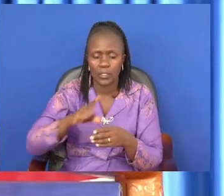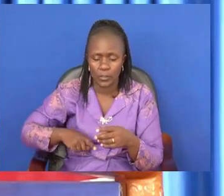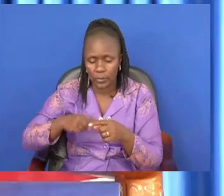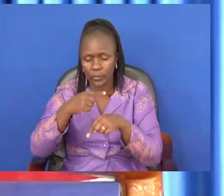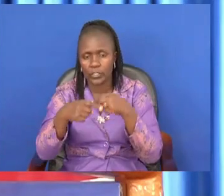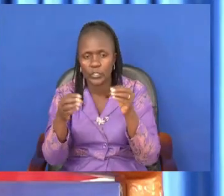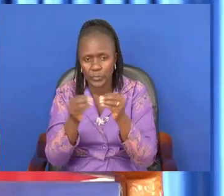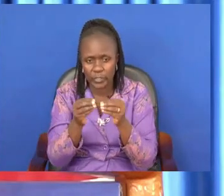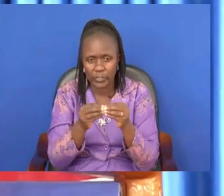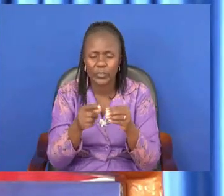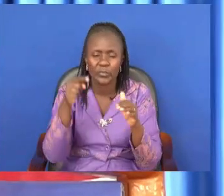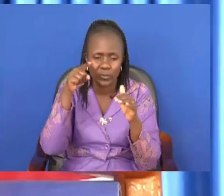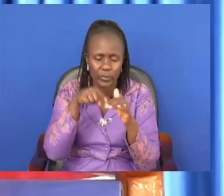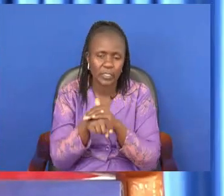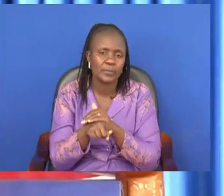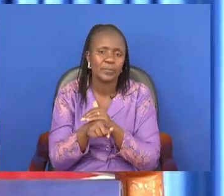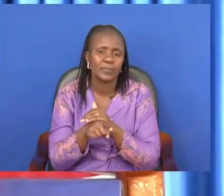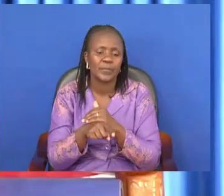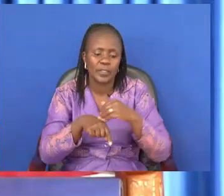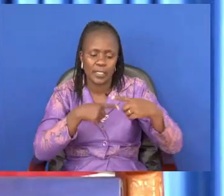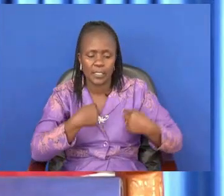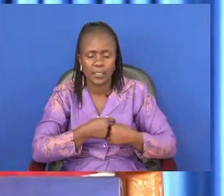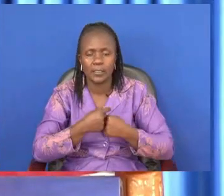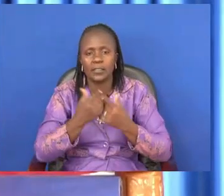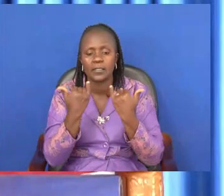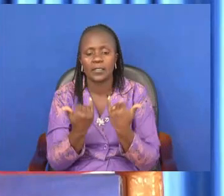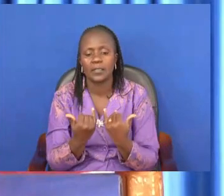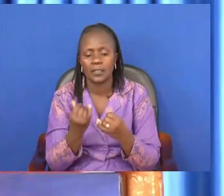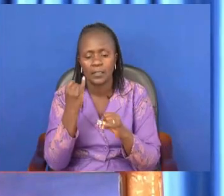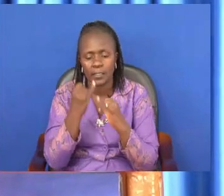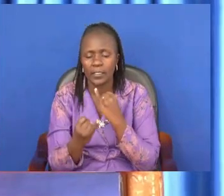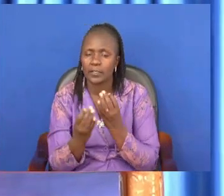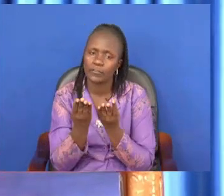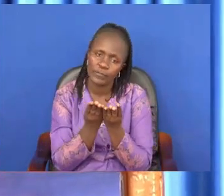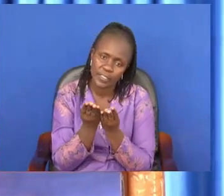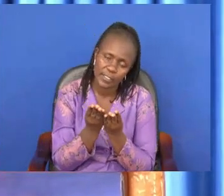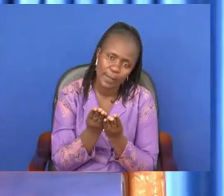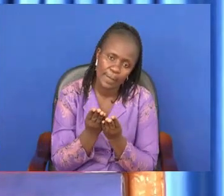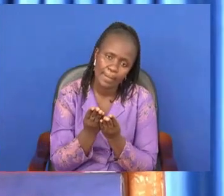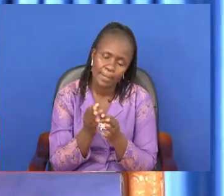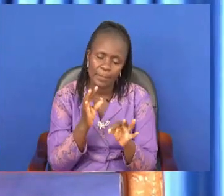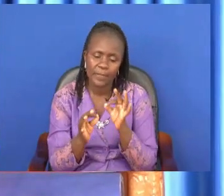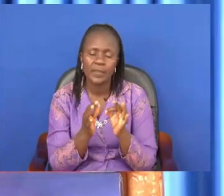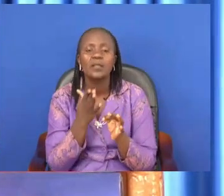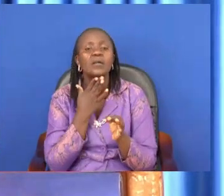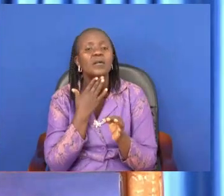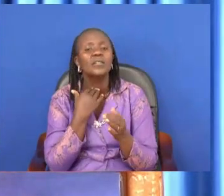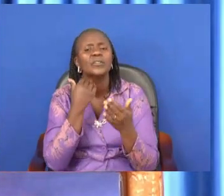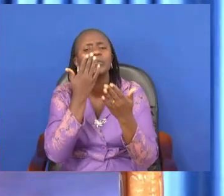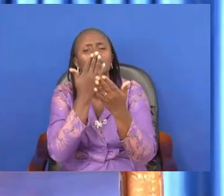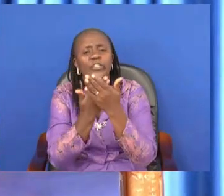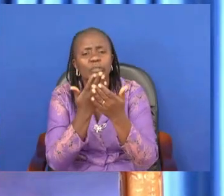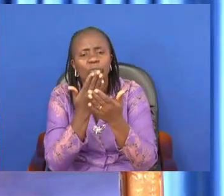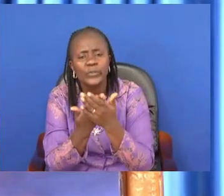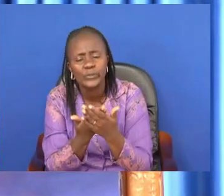continue meeting at the point of your need. So now we have reached the end of our service, and I just want to appreciate you